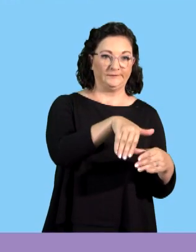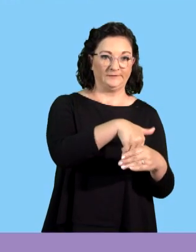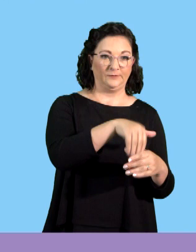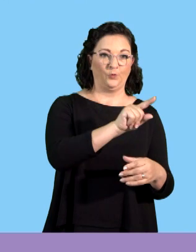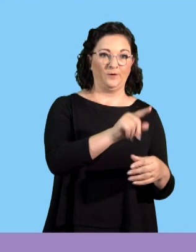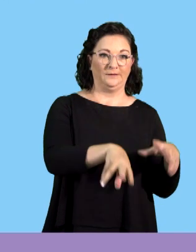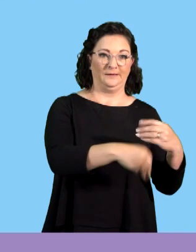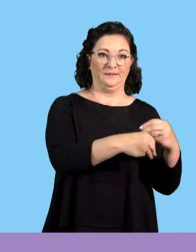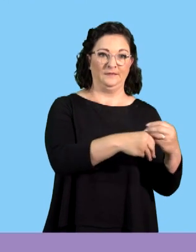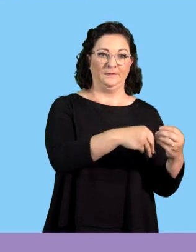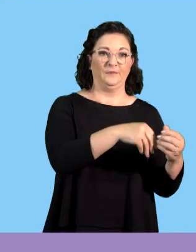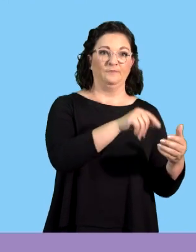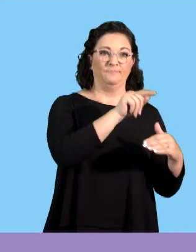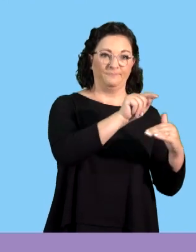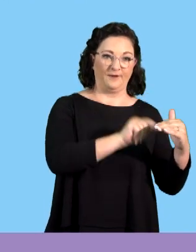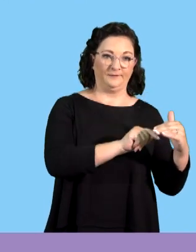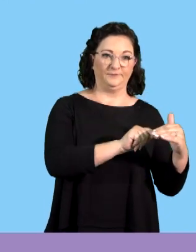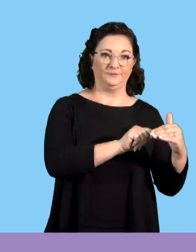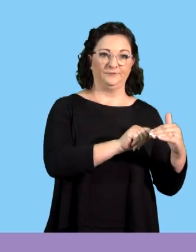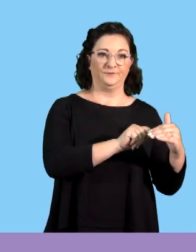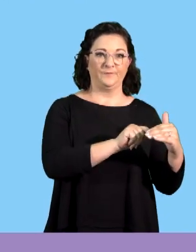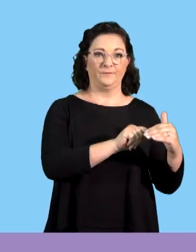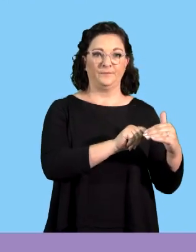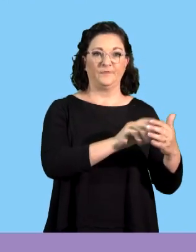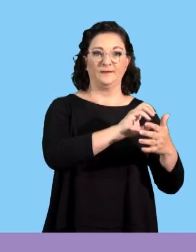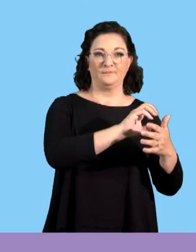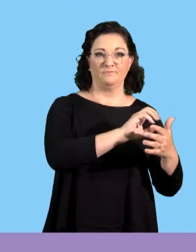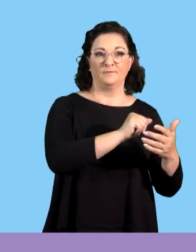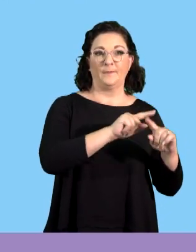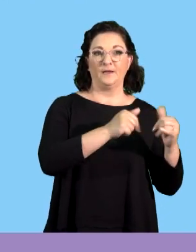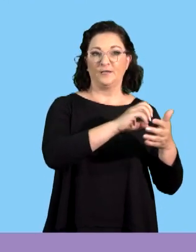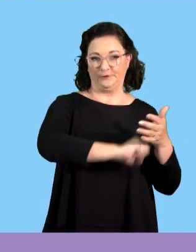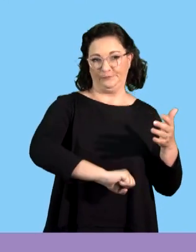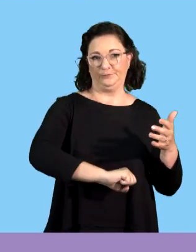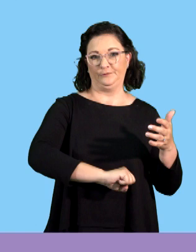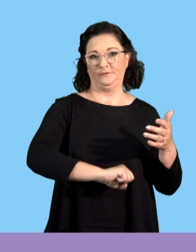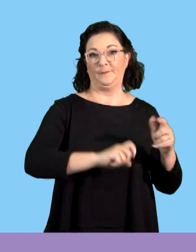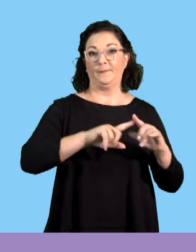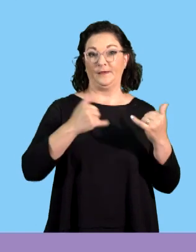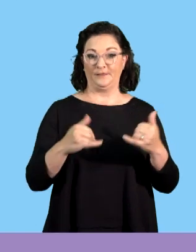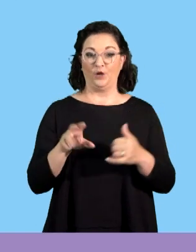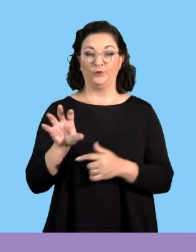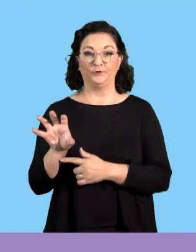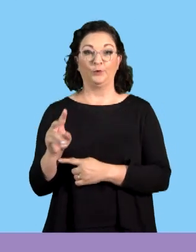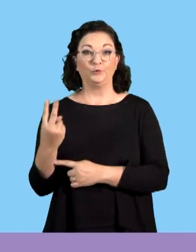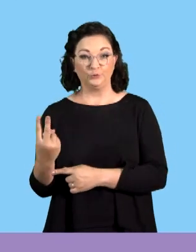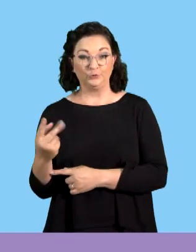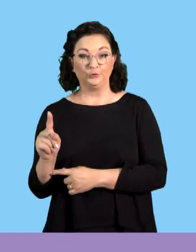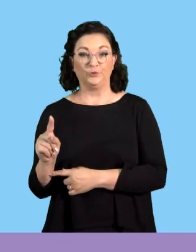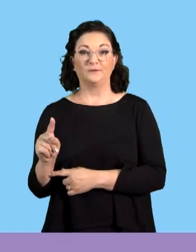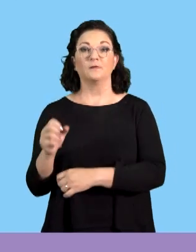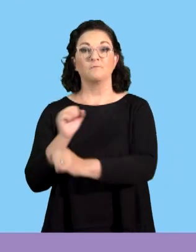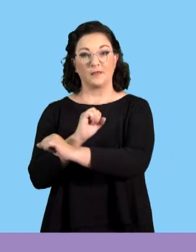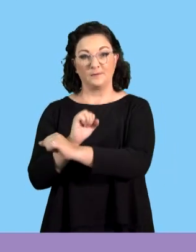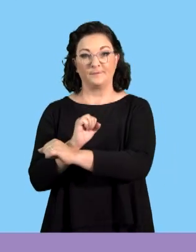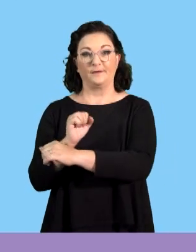addition and subtraction of decimal fractions. The second one would be multiplication of decimal fractions. Let's look at the first